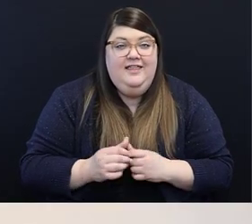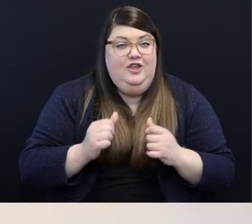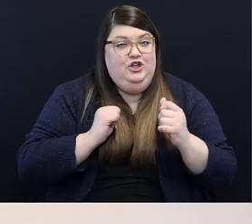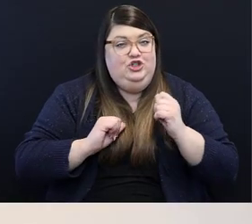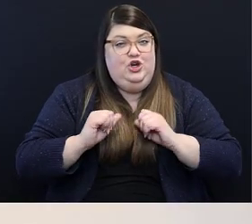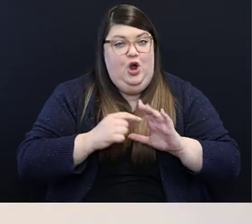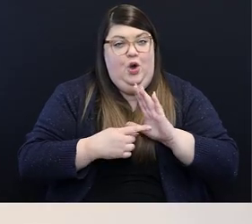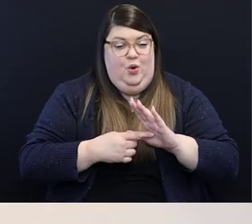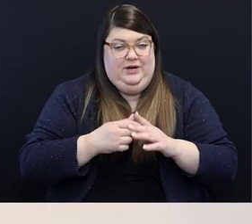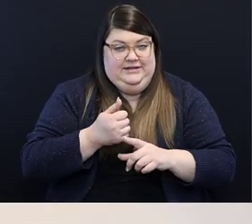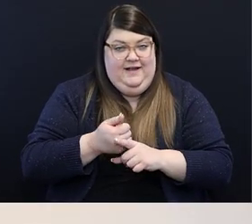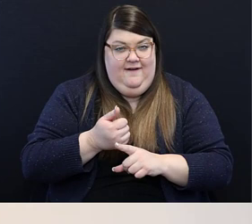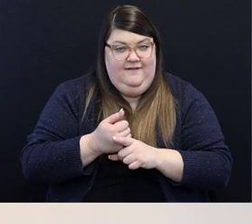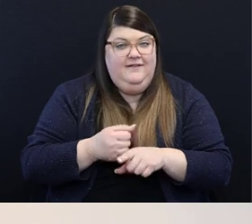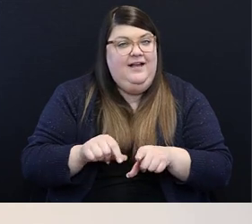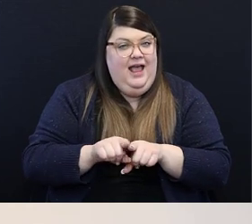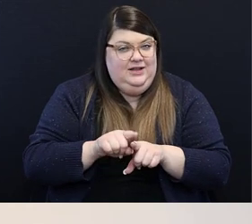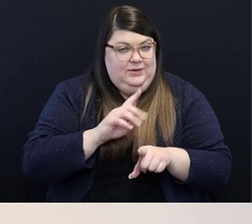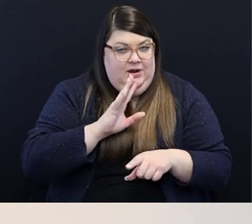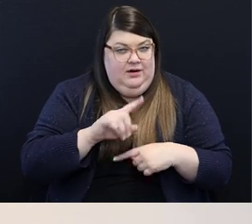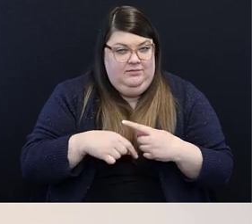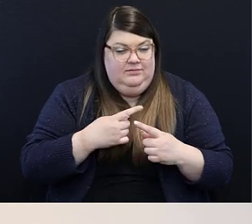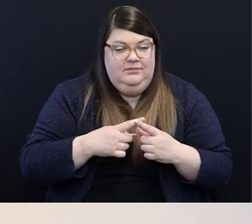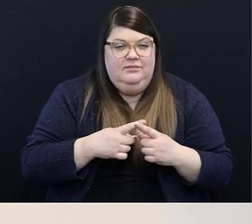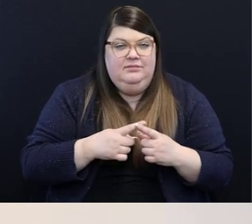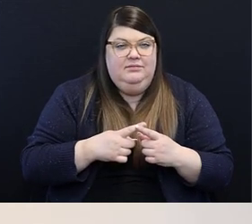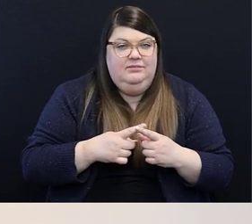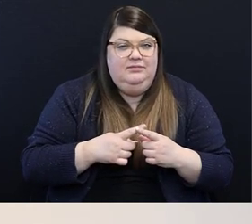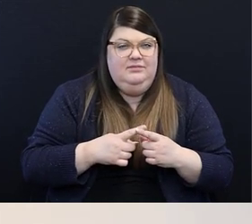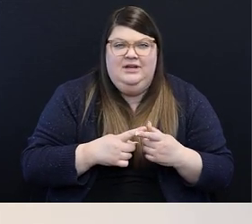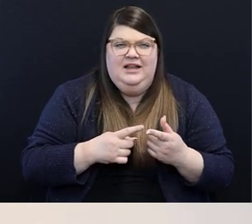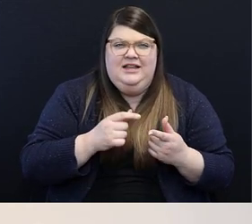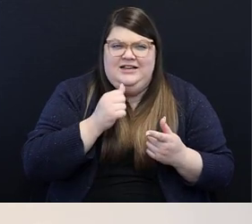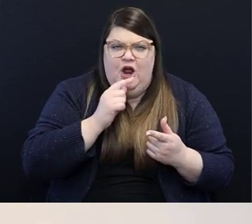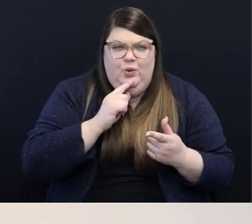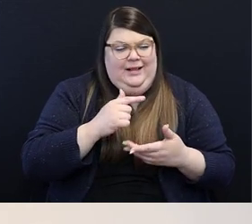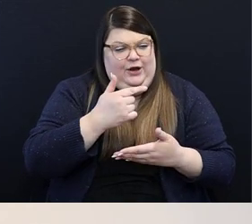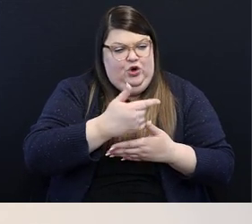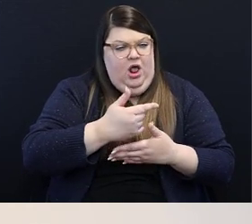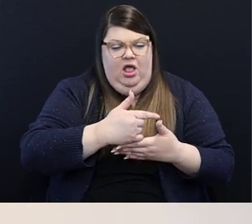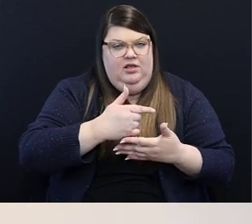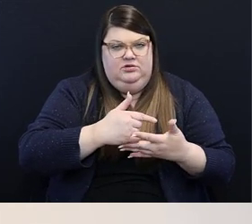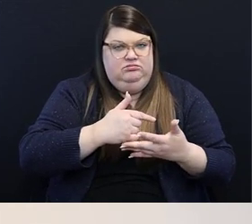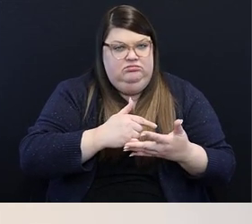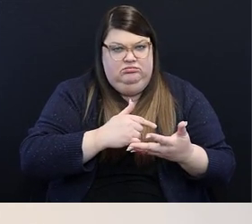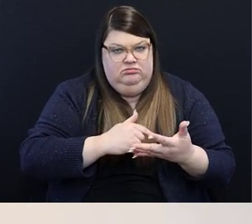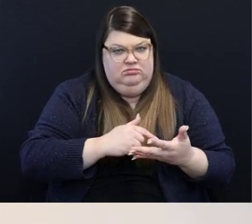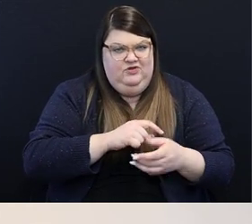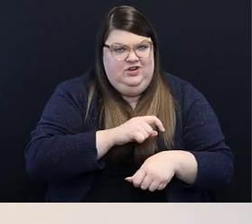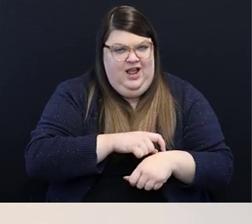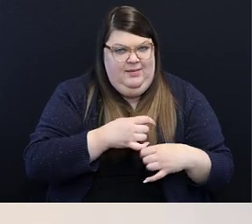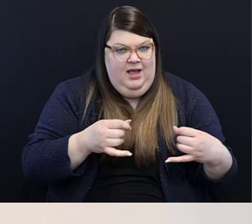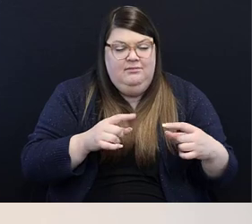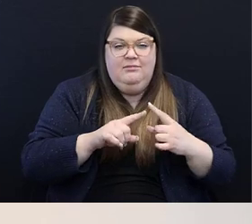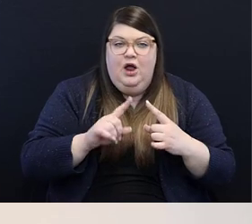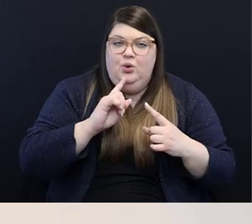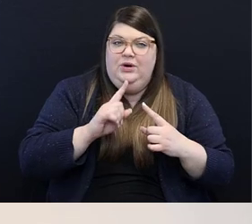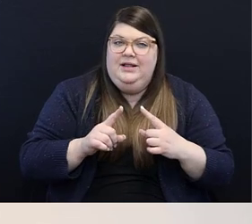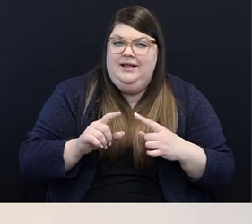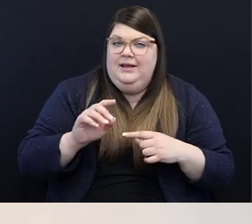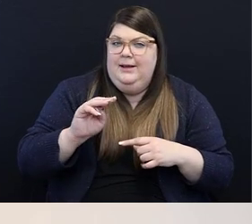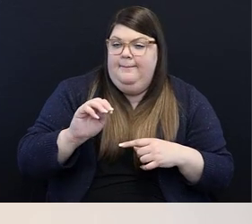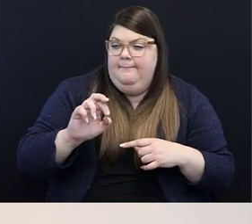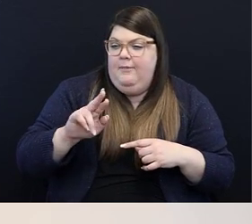itself, as we've said, doesn't hew to any chronology, but instead to an index of marks, of gestures that